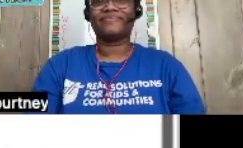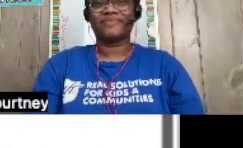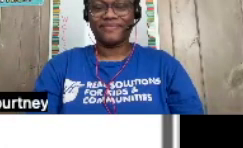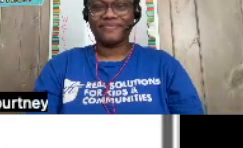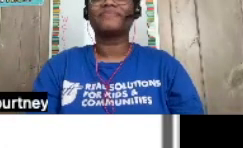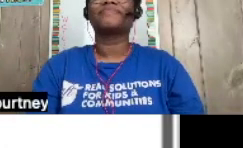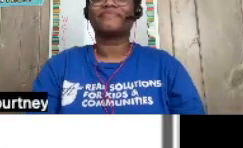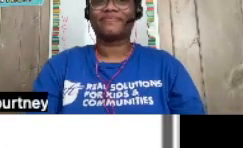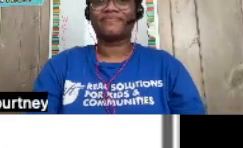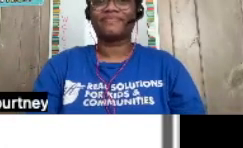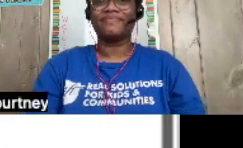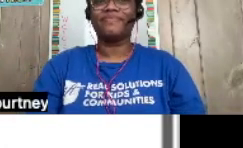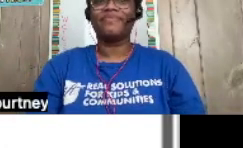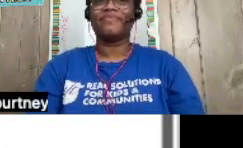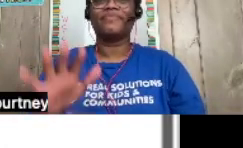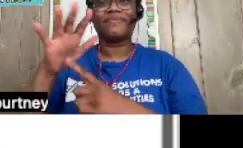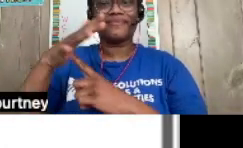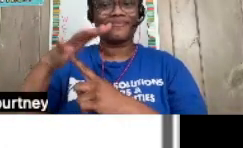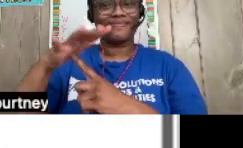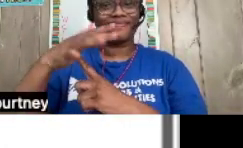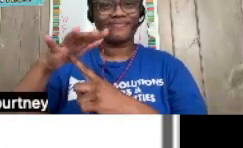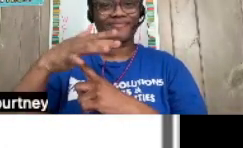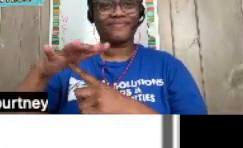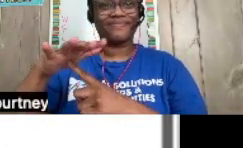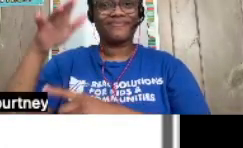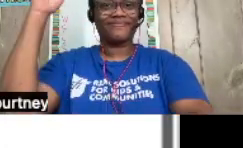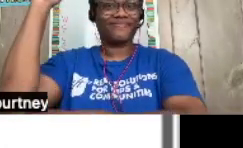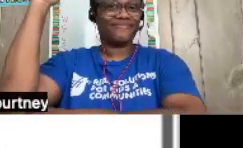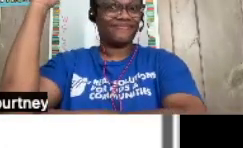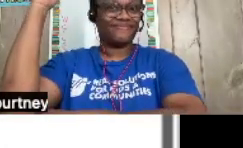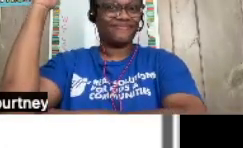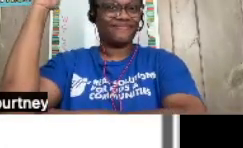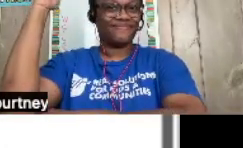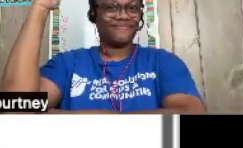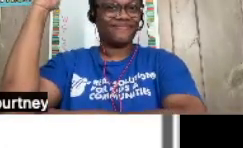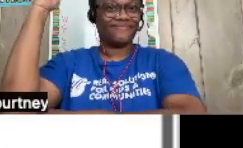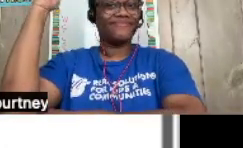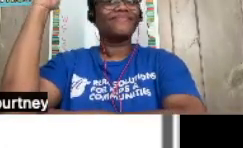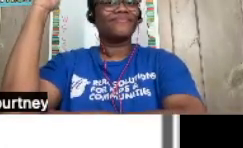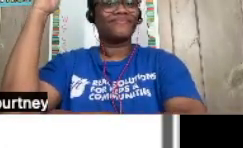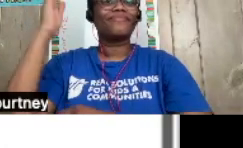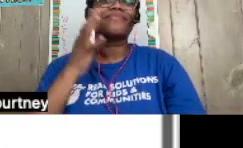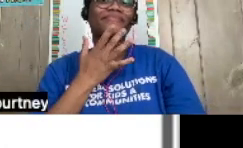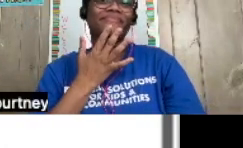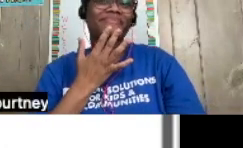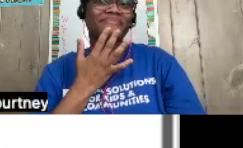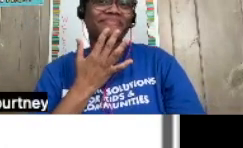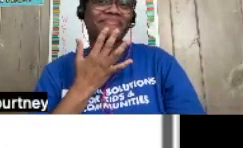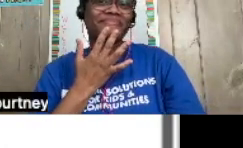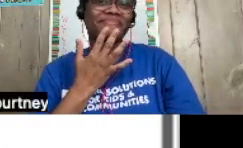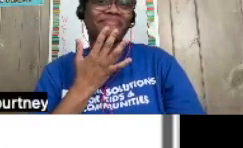In the autumn, the leaves on the trees start to change colors.